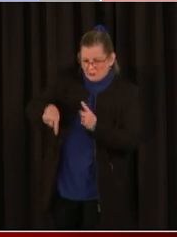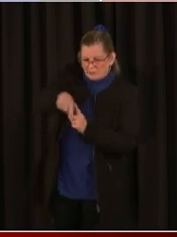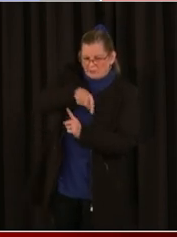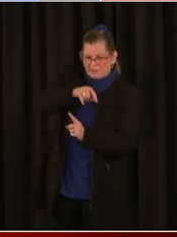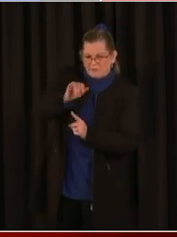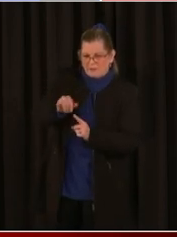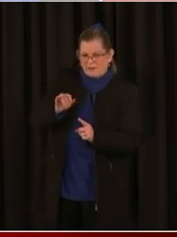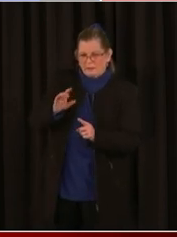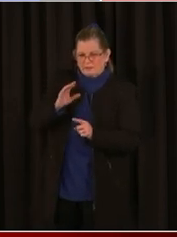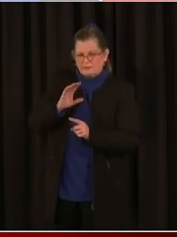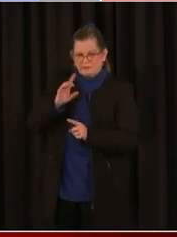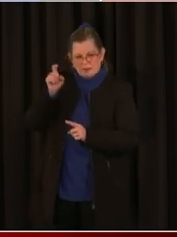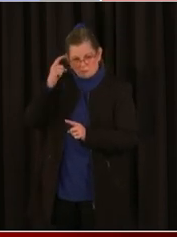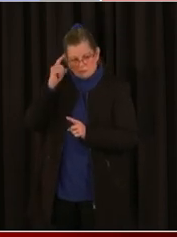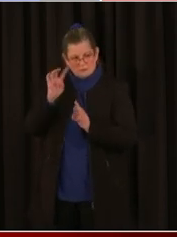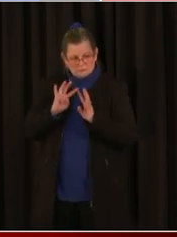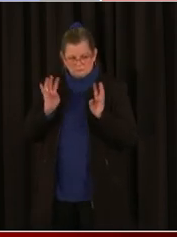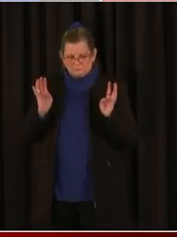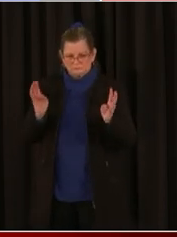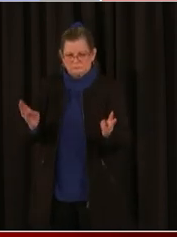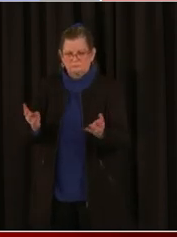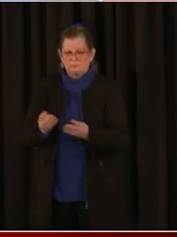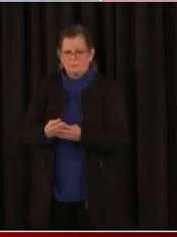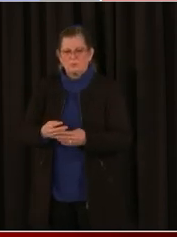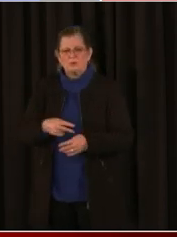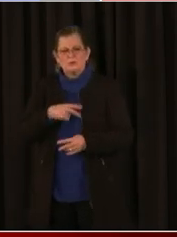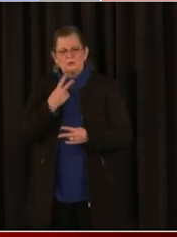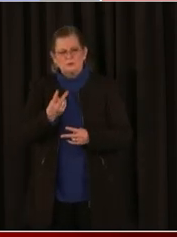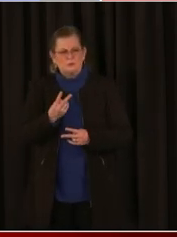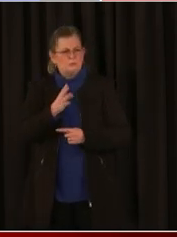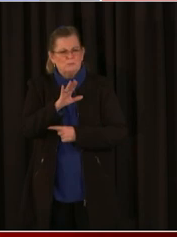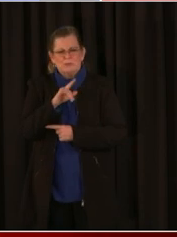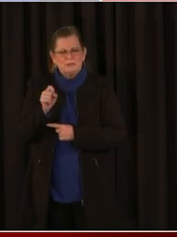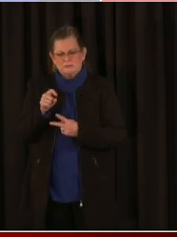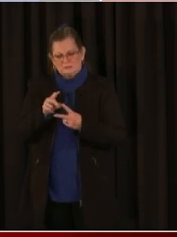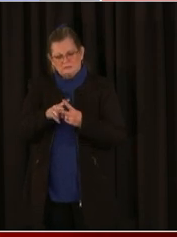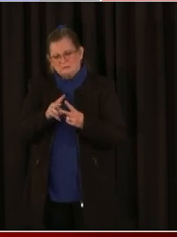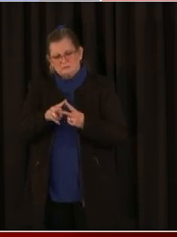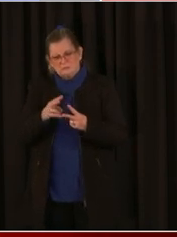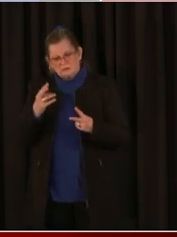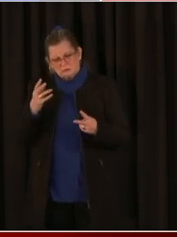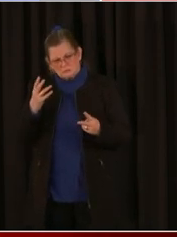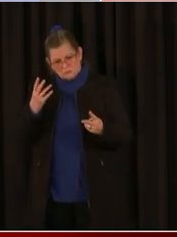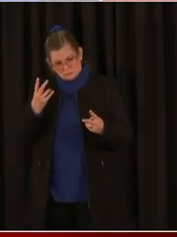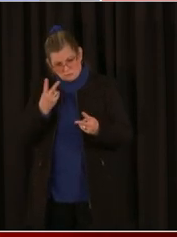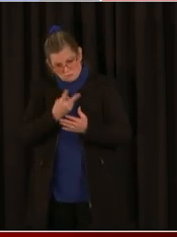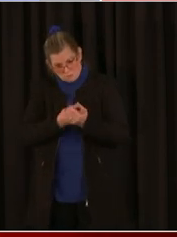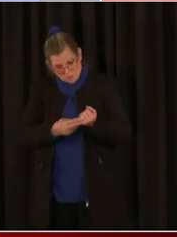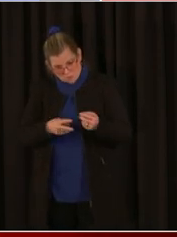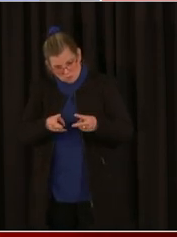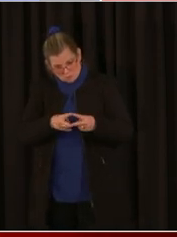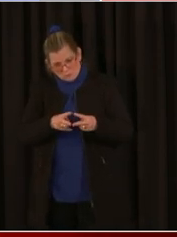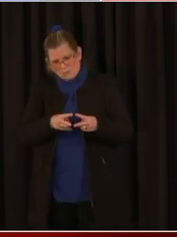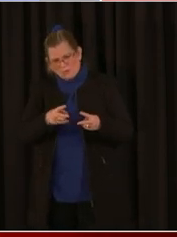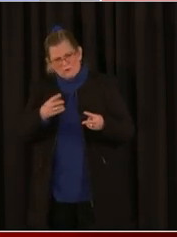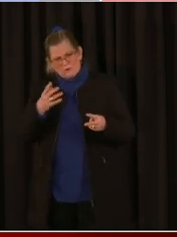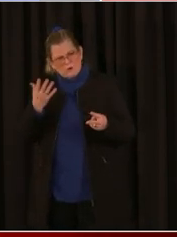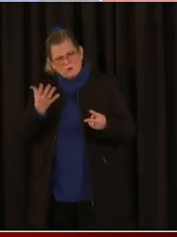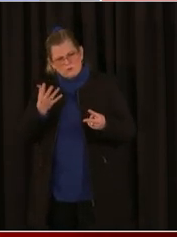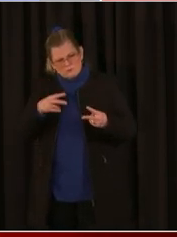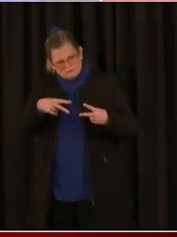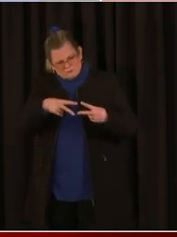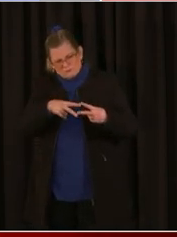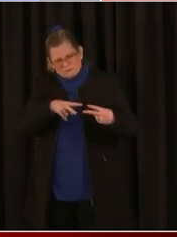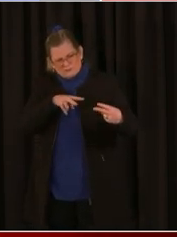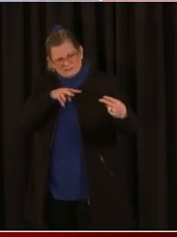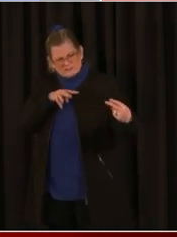Perry? On these two vetoed, or these two bills, a question for both of you. First, why do you think you guys stand